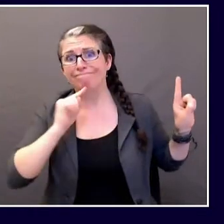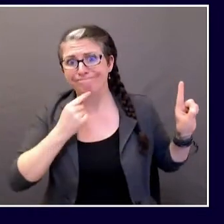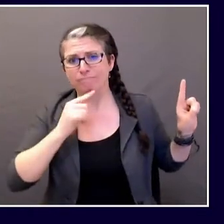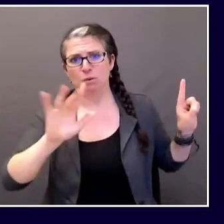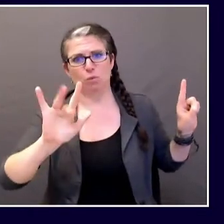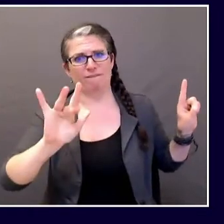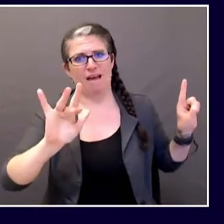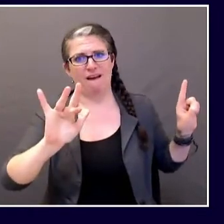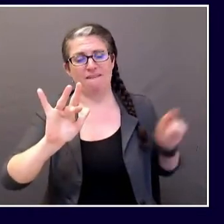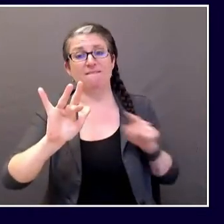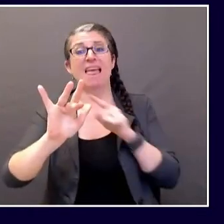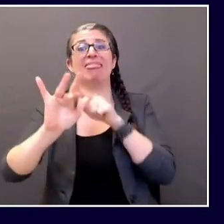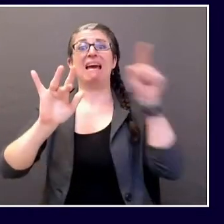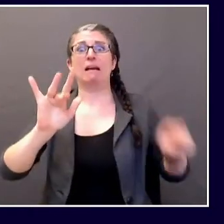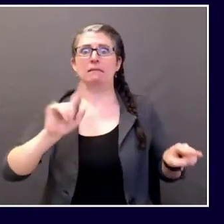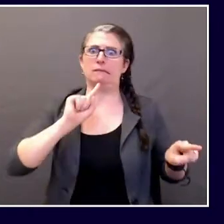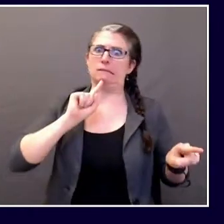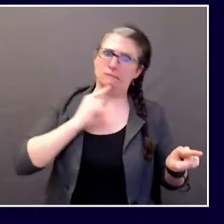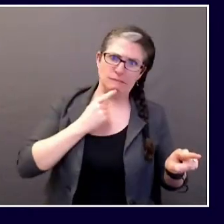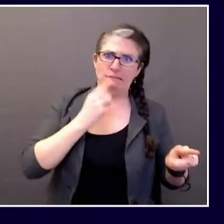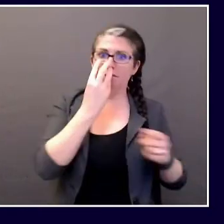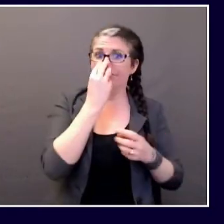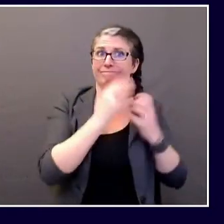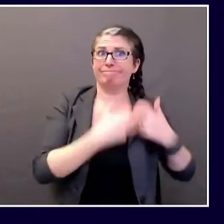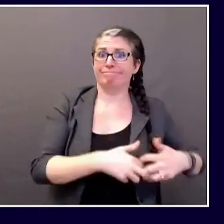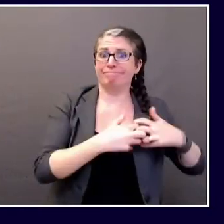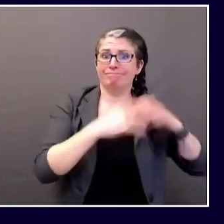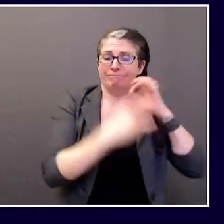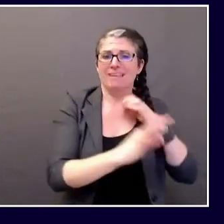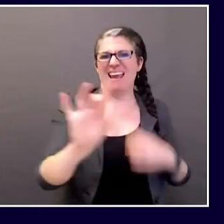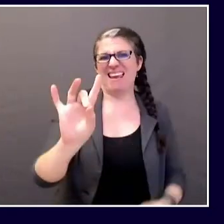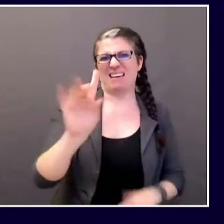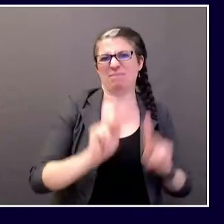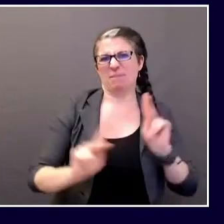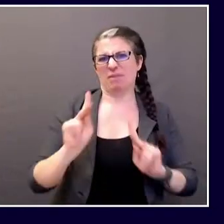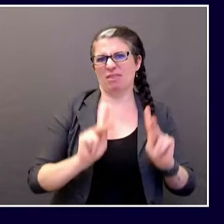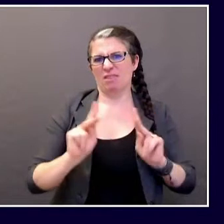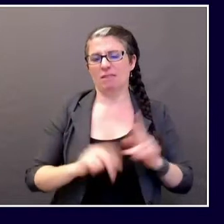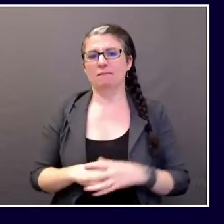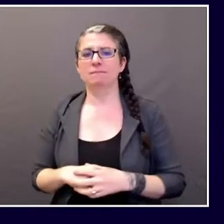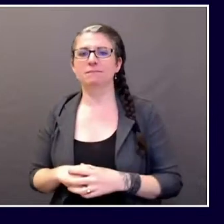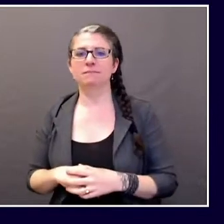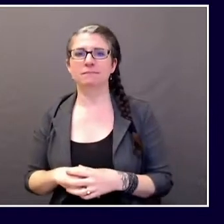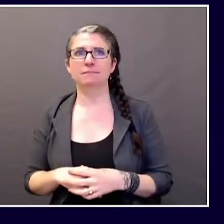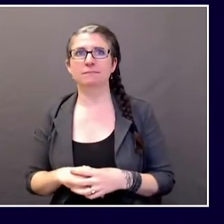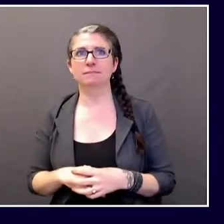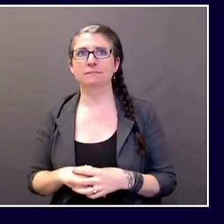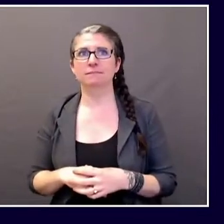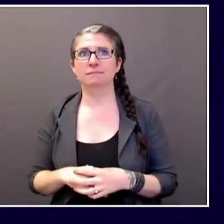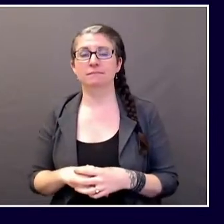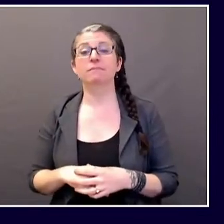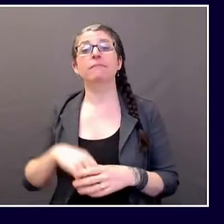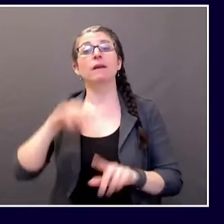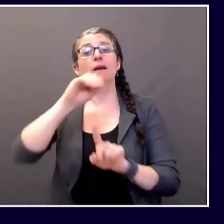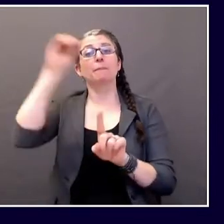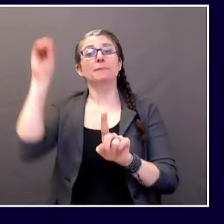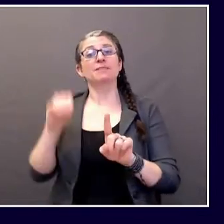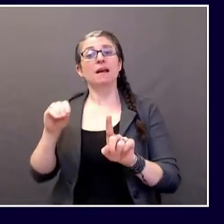where we stand with respect to testing and positivity rates, our positivity rate in Maine now stands at